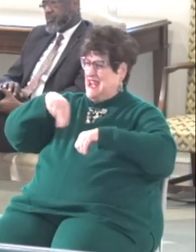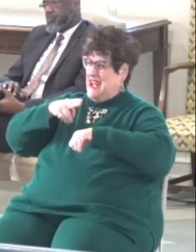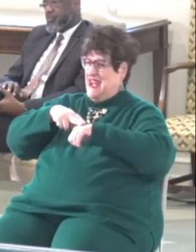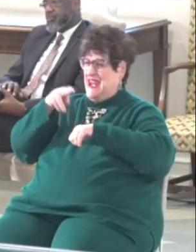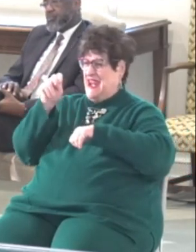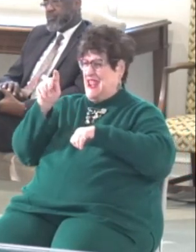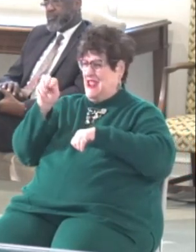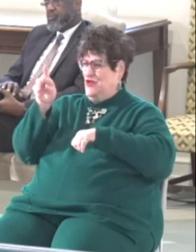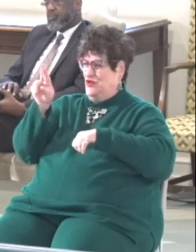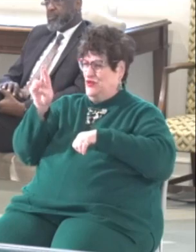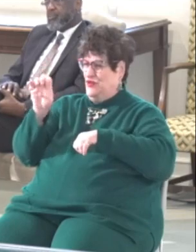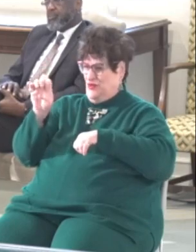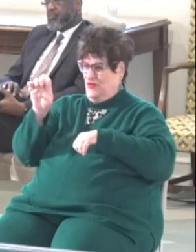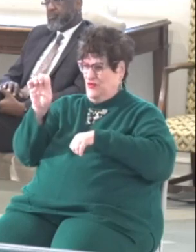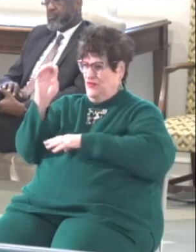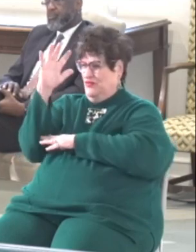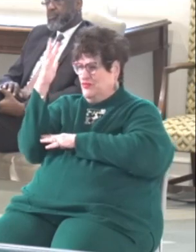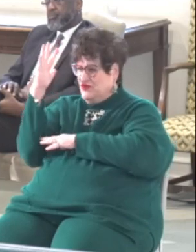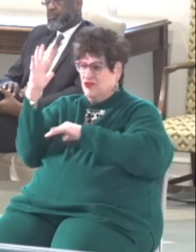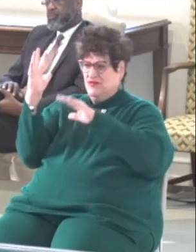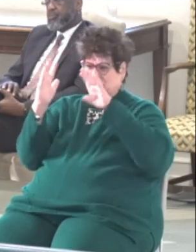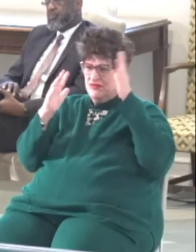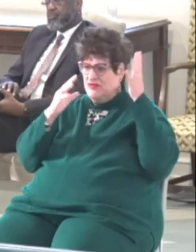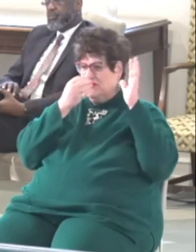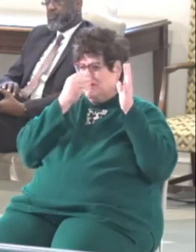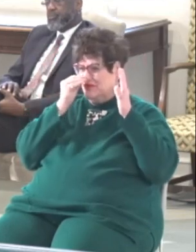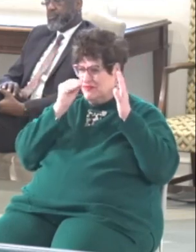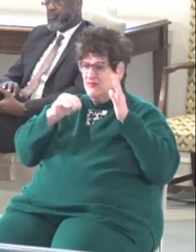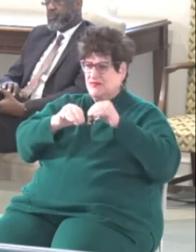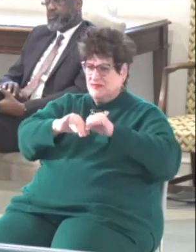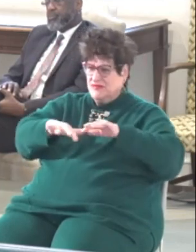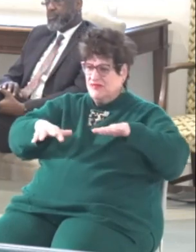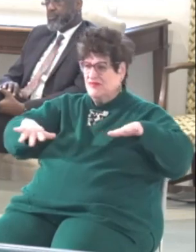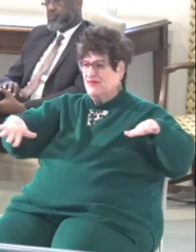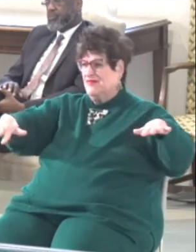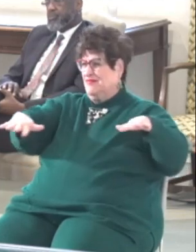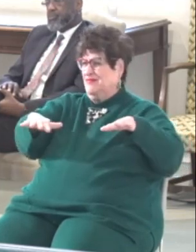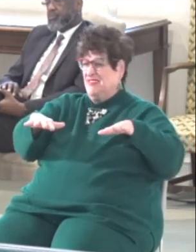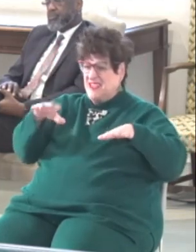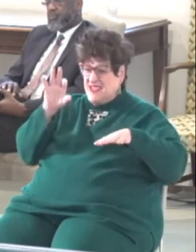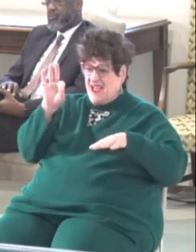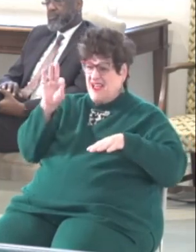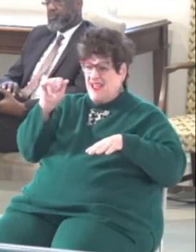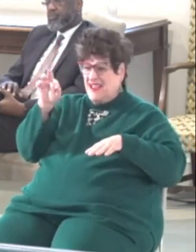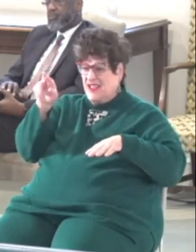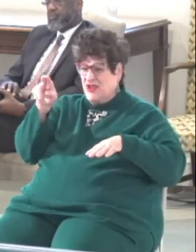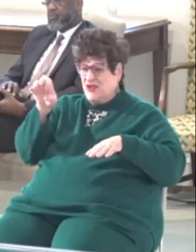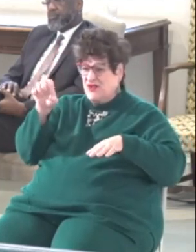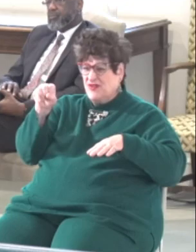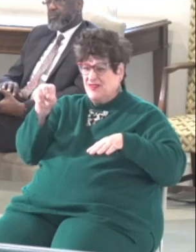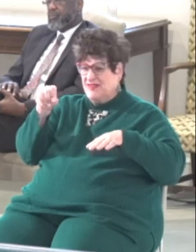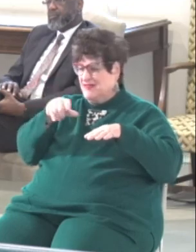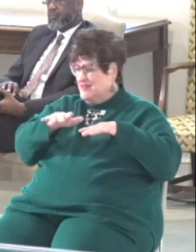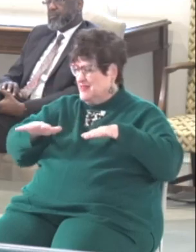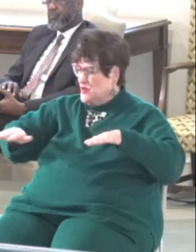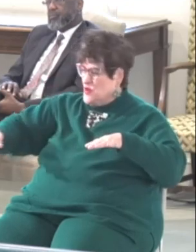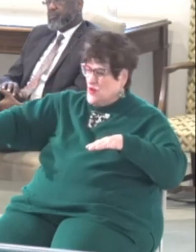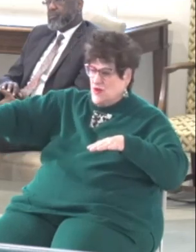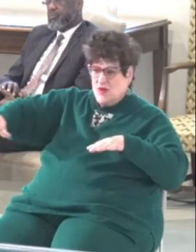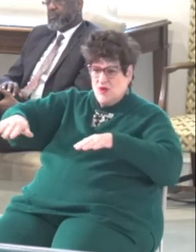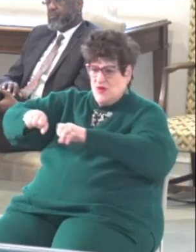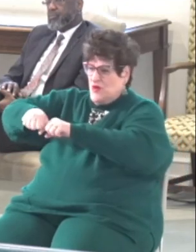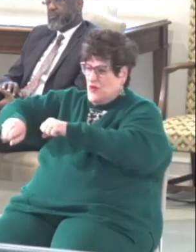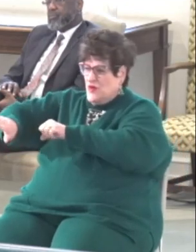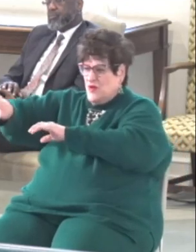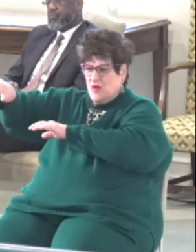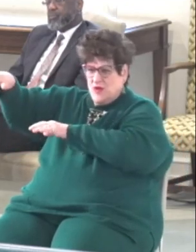us. It was a place that had 9 acres of woods and forest behind us and a ravine that ran to the